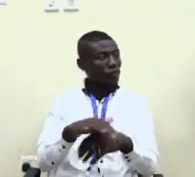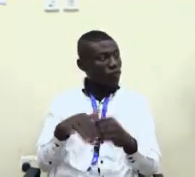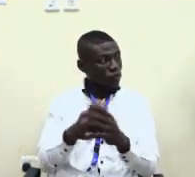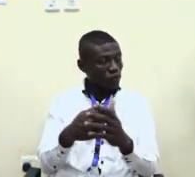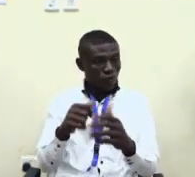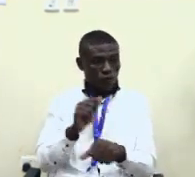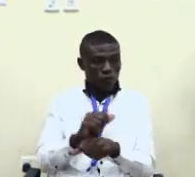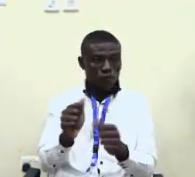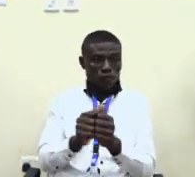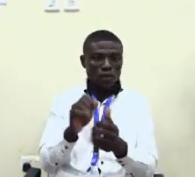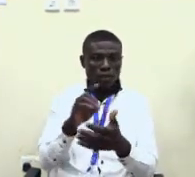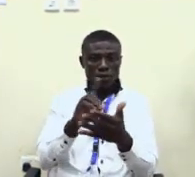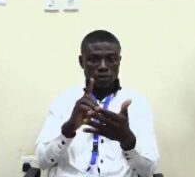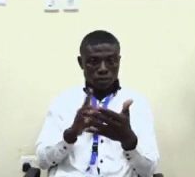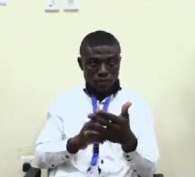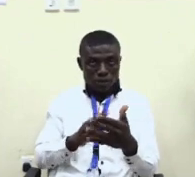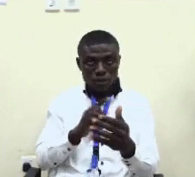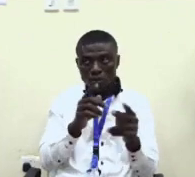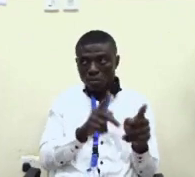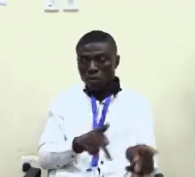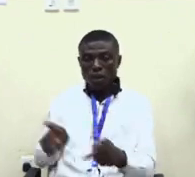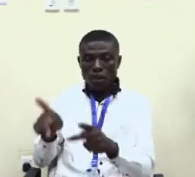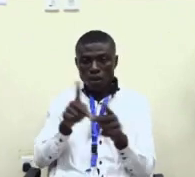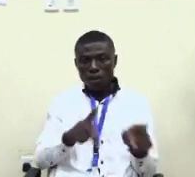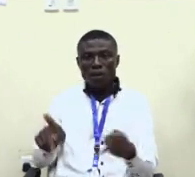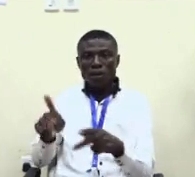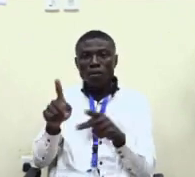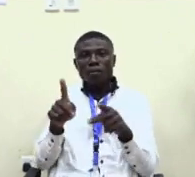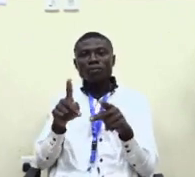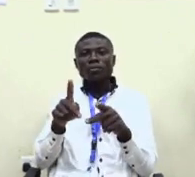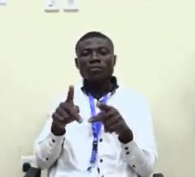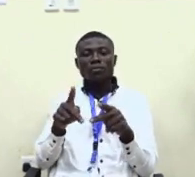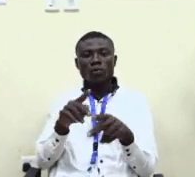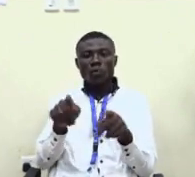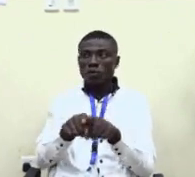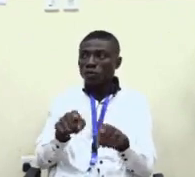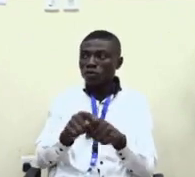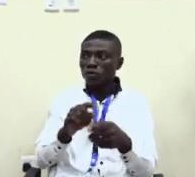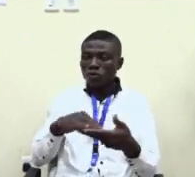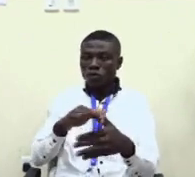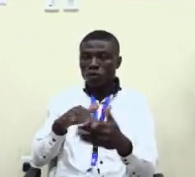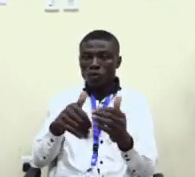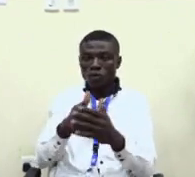of designing, planning of the messages,